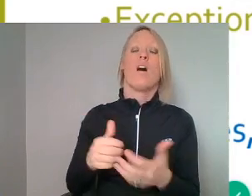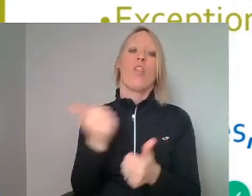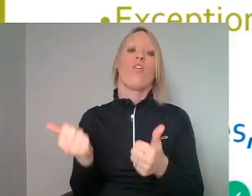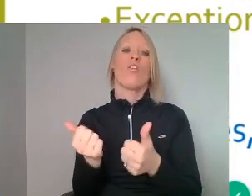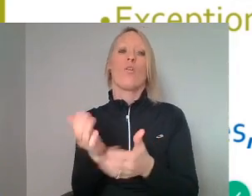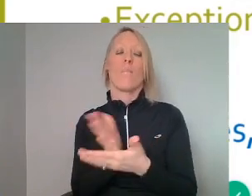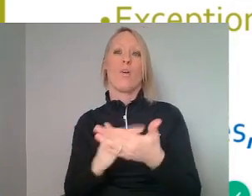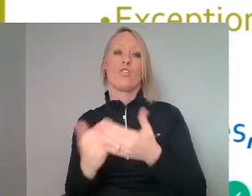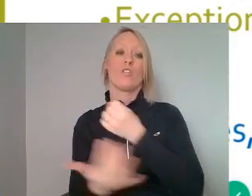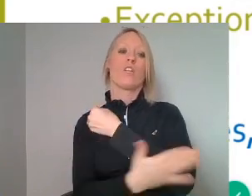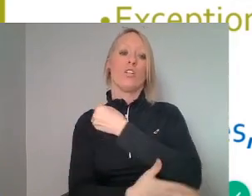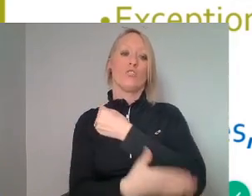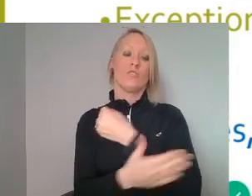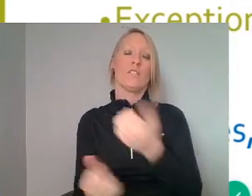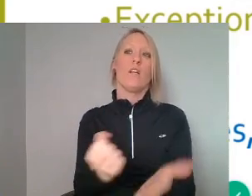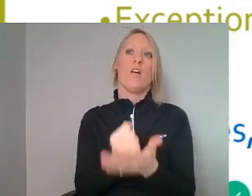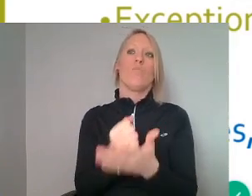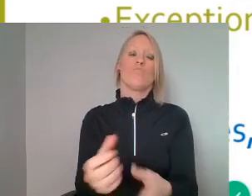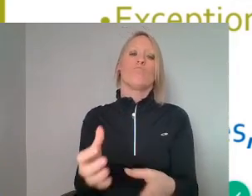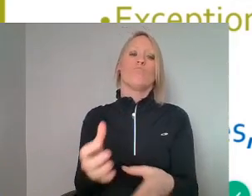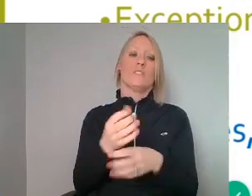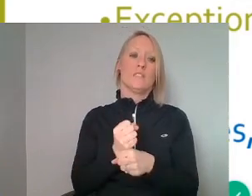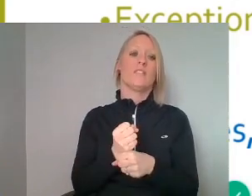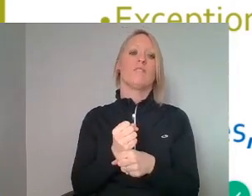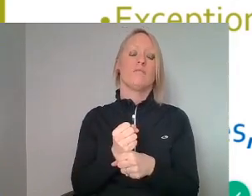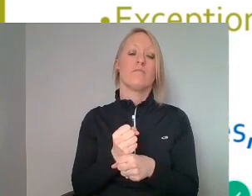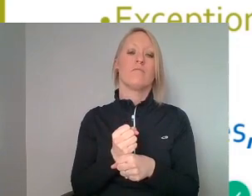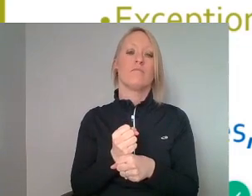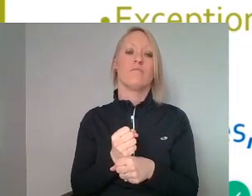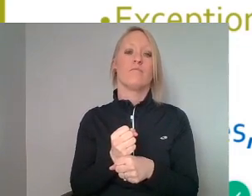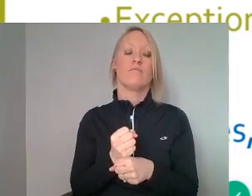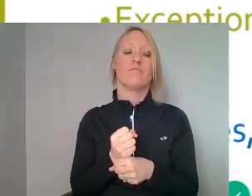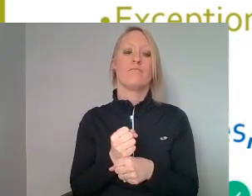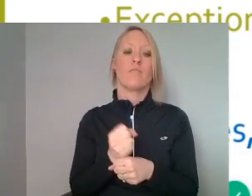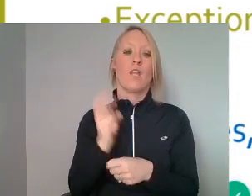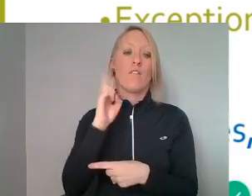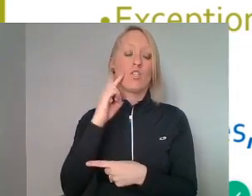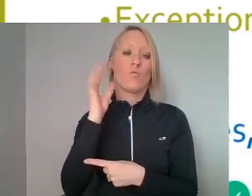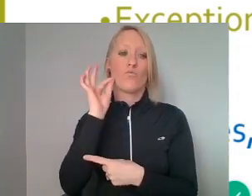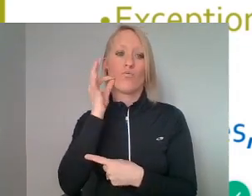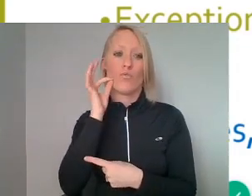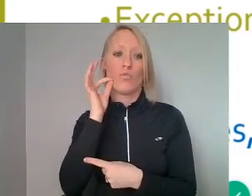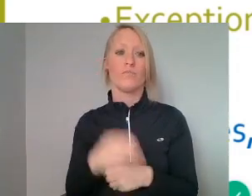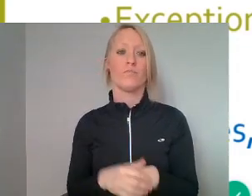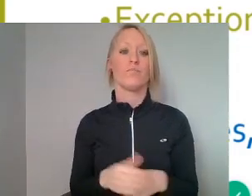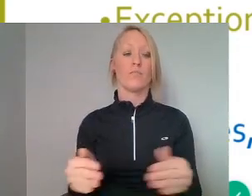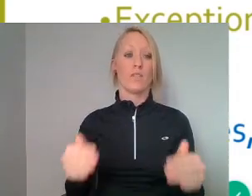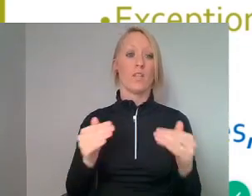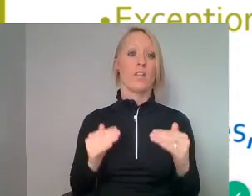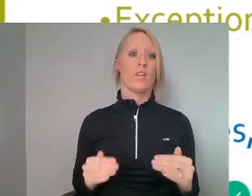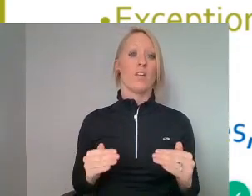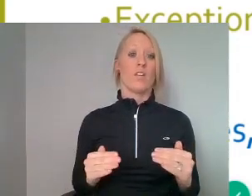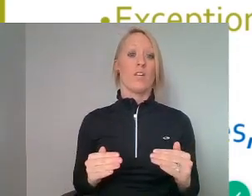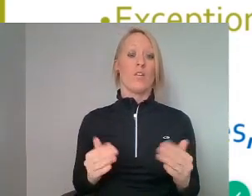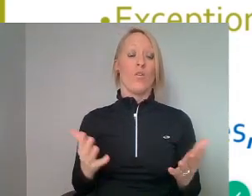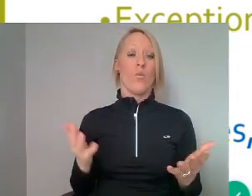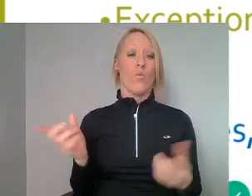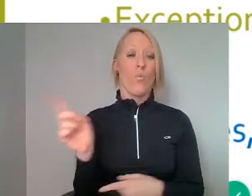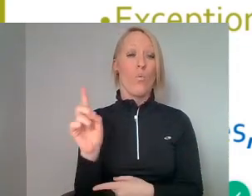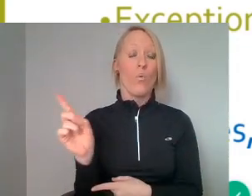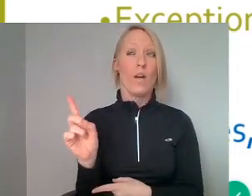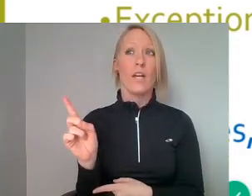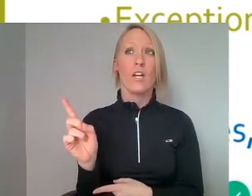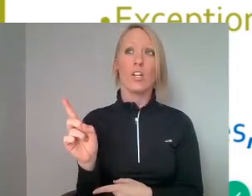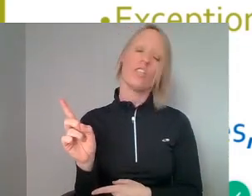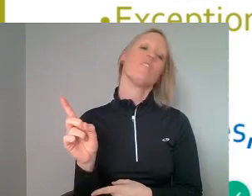to store ripe, unwashed vegetables in your fridge. It's best to hold off on washing your fruits and vegetables